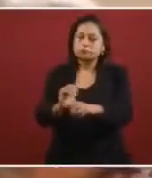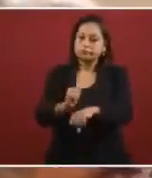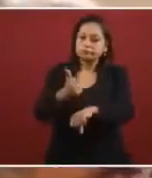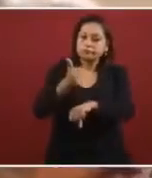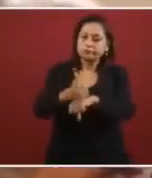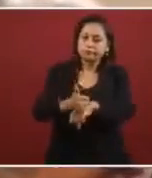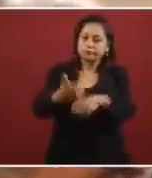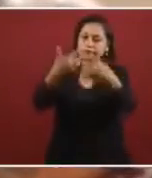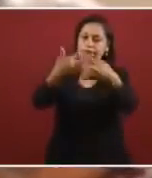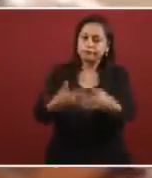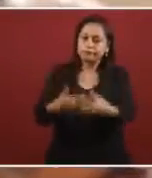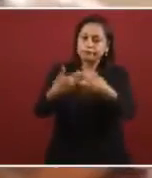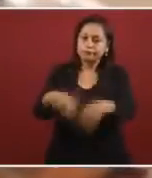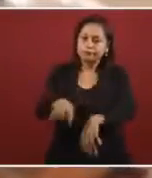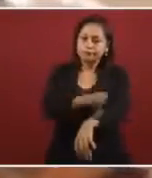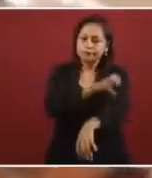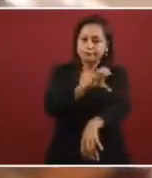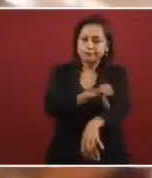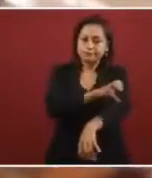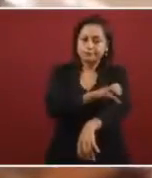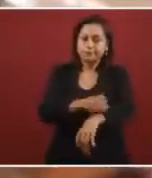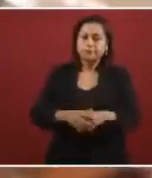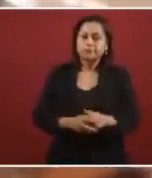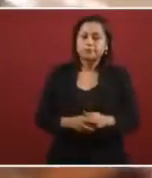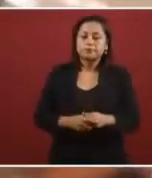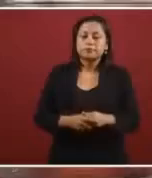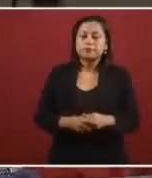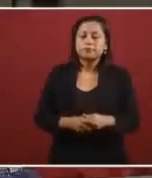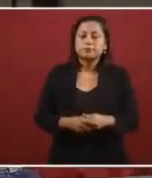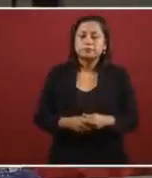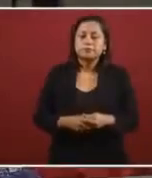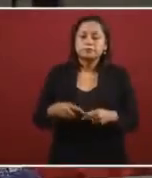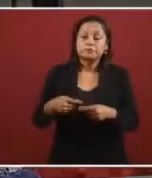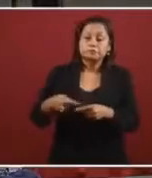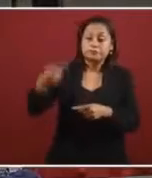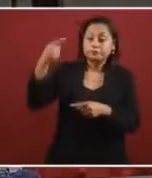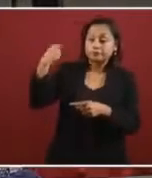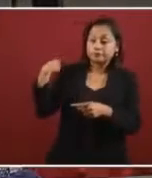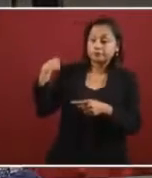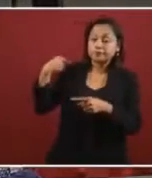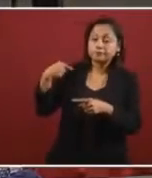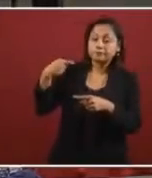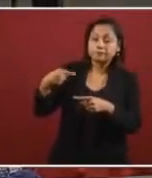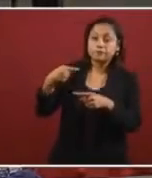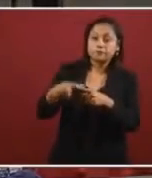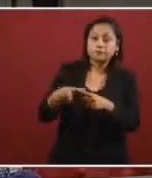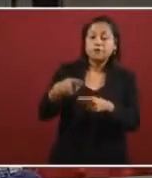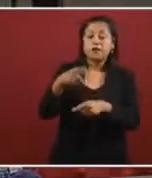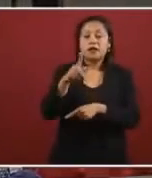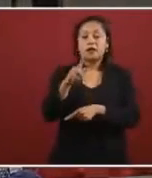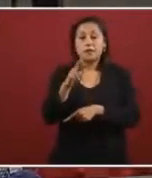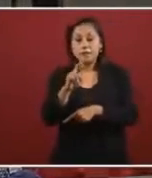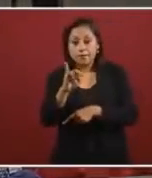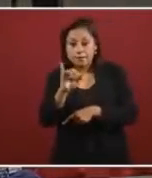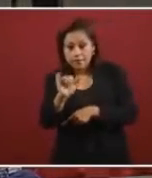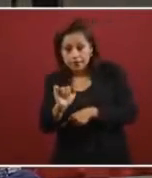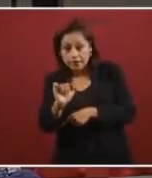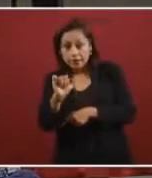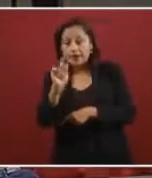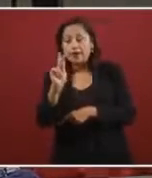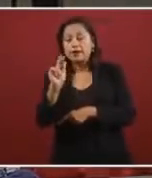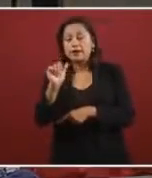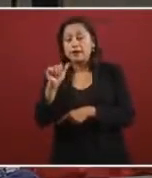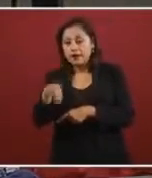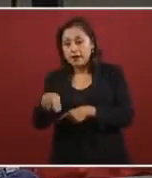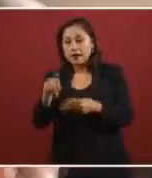industria eléctrica, 59 presidente. days, years Durante since los the gobiernos del PRIAN, electric PRD, industry. se dieron más de